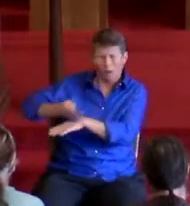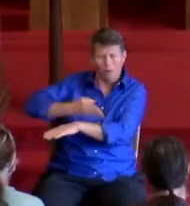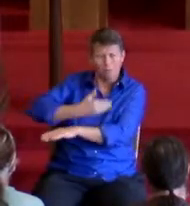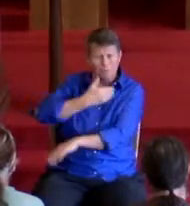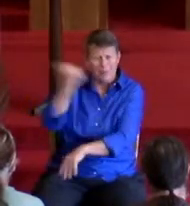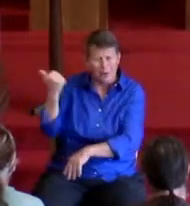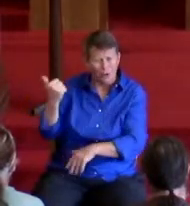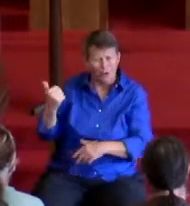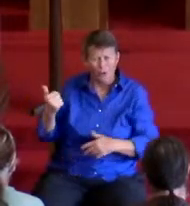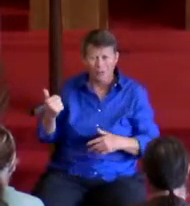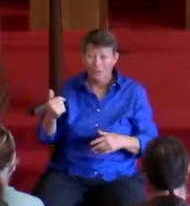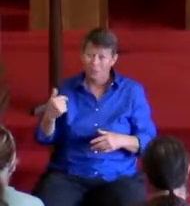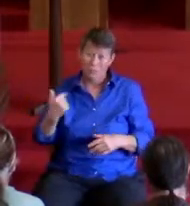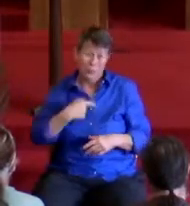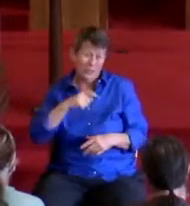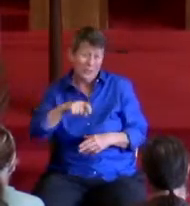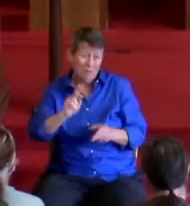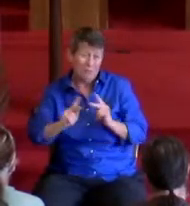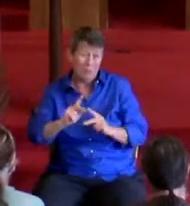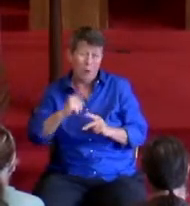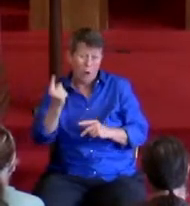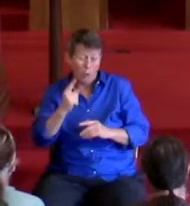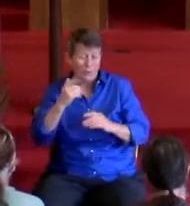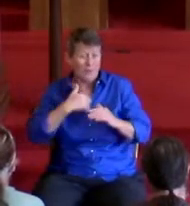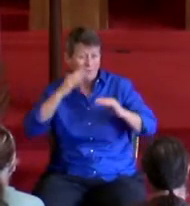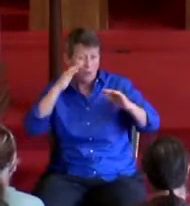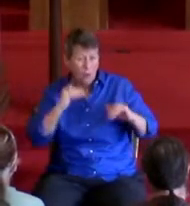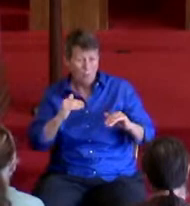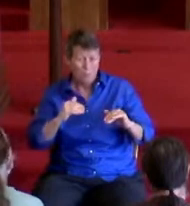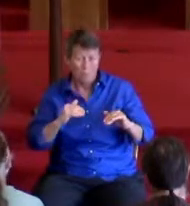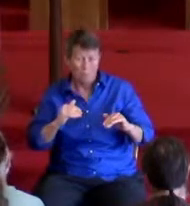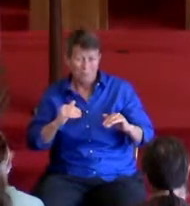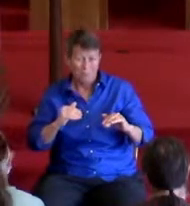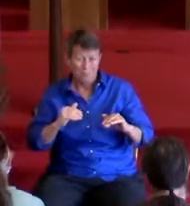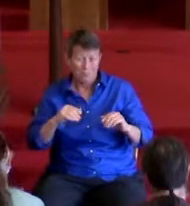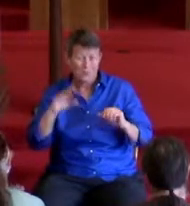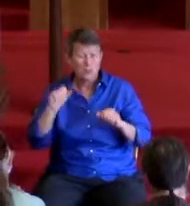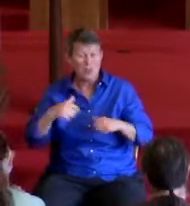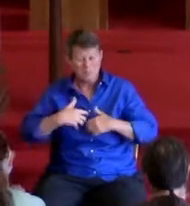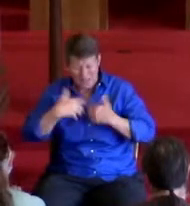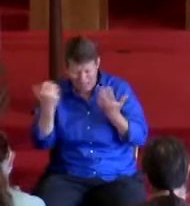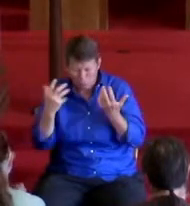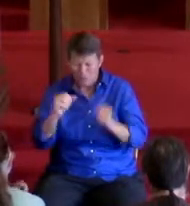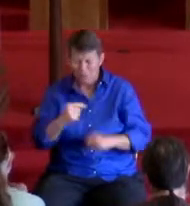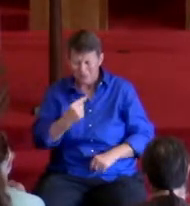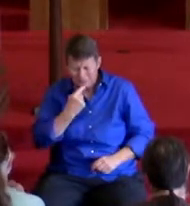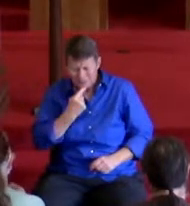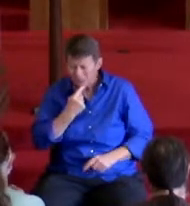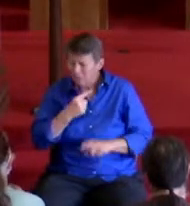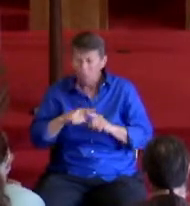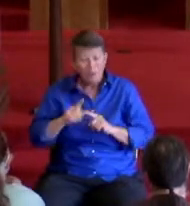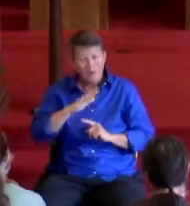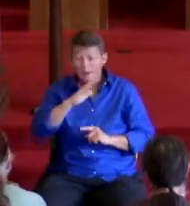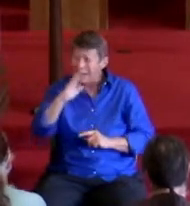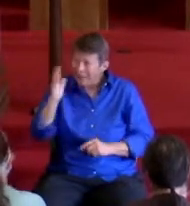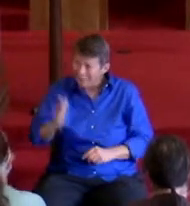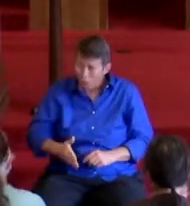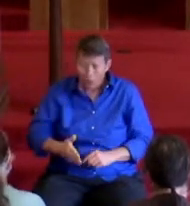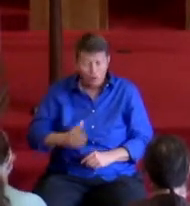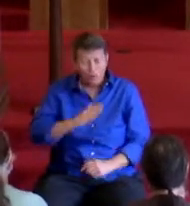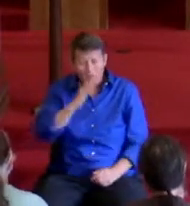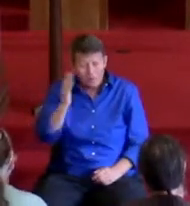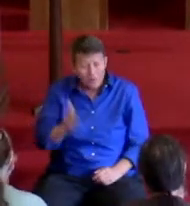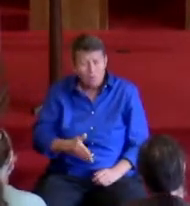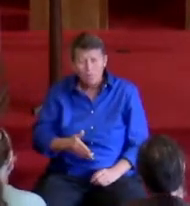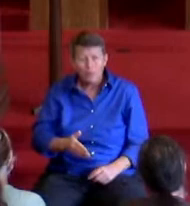angry and disappointed, but no one is ever so far gone that what they've done, and especially what